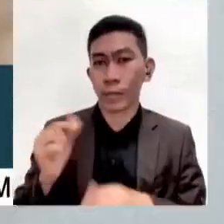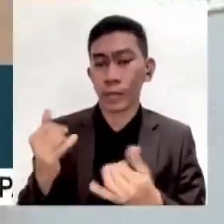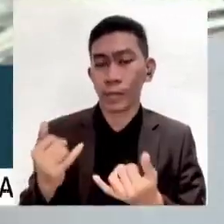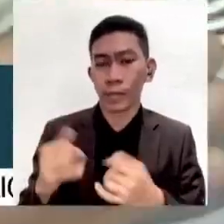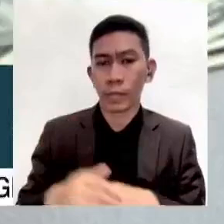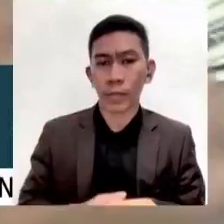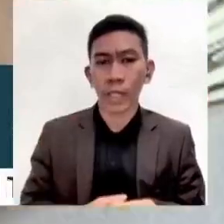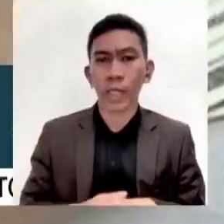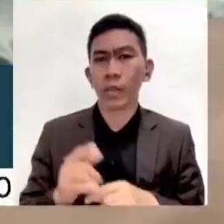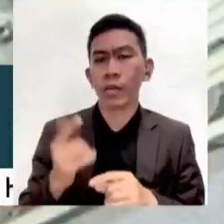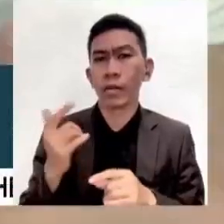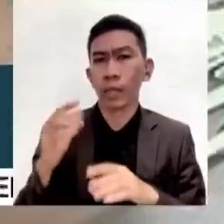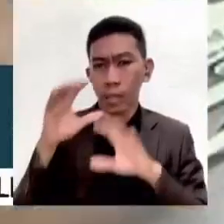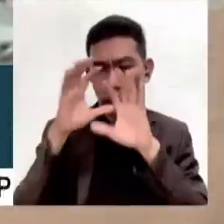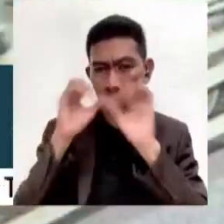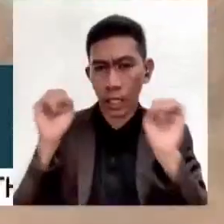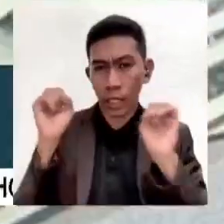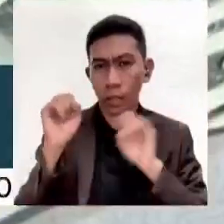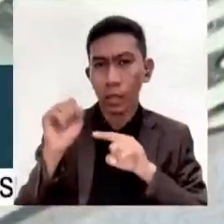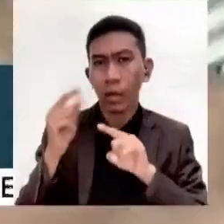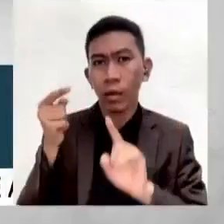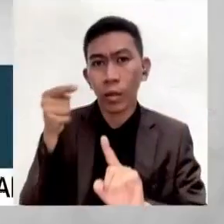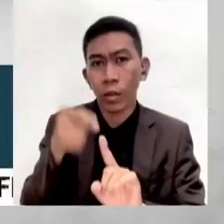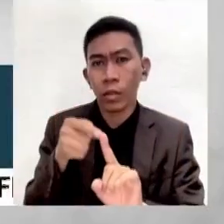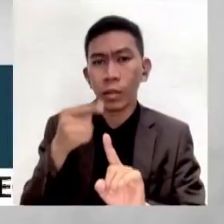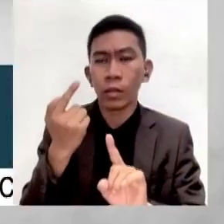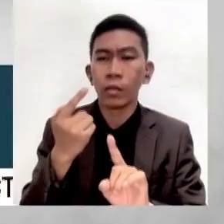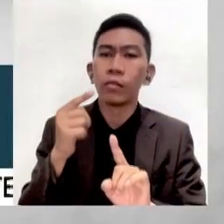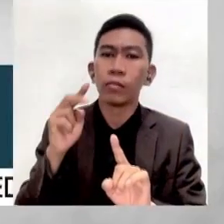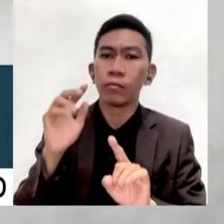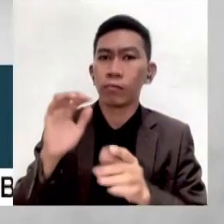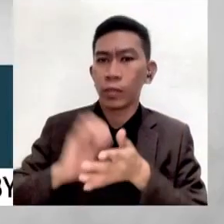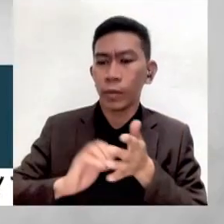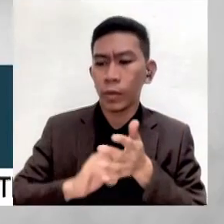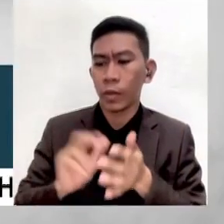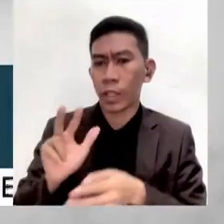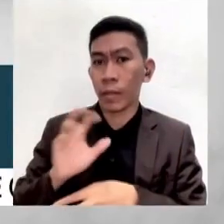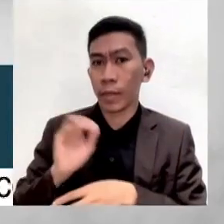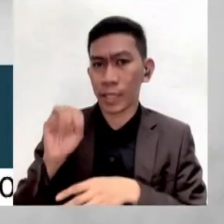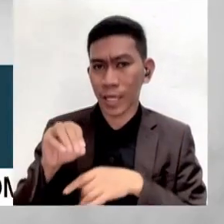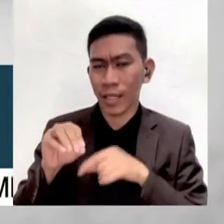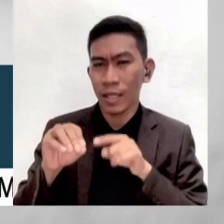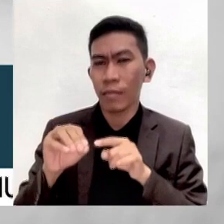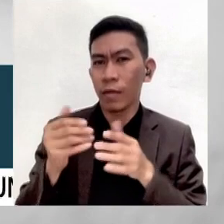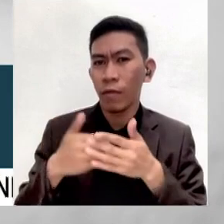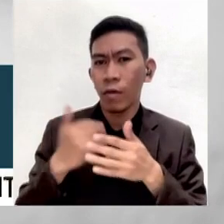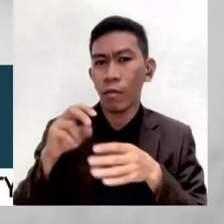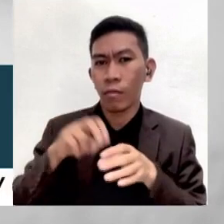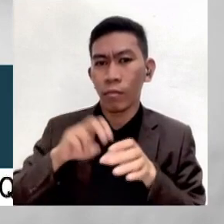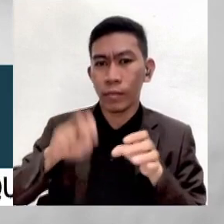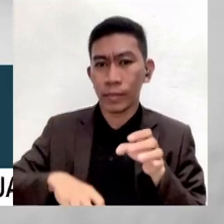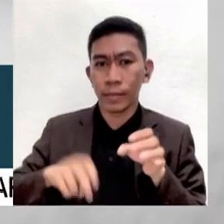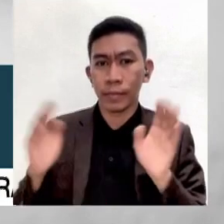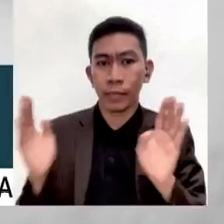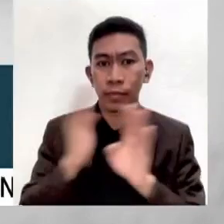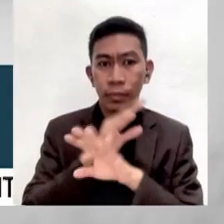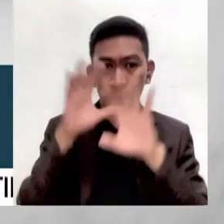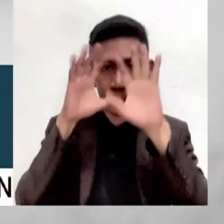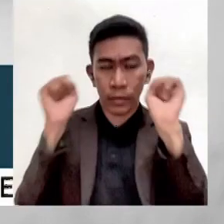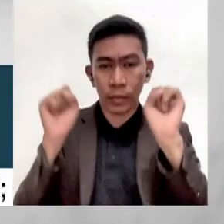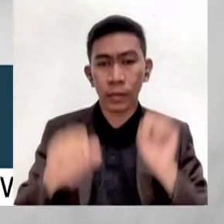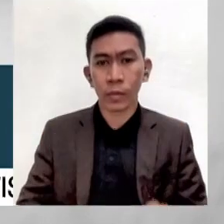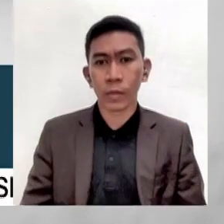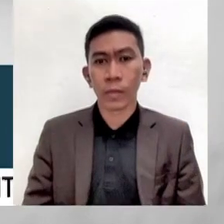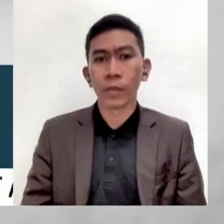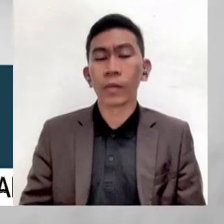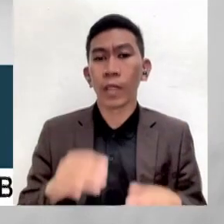3% before the president steps down in 2028. While the palace has yet to release a full copy of the 2024 GAA, the budget